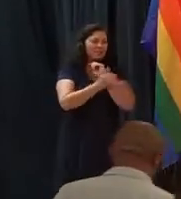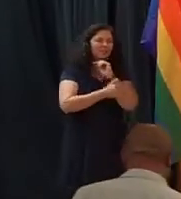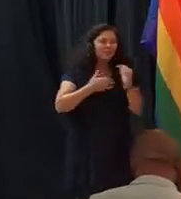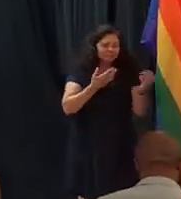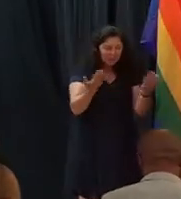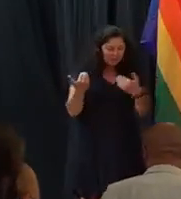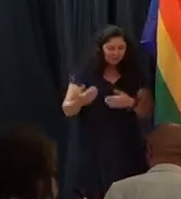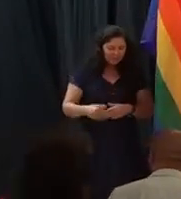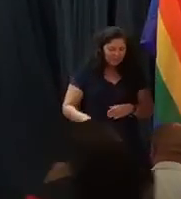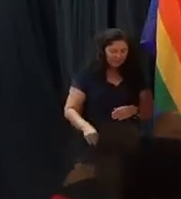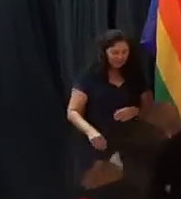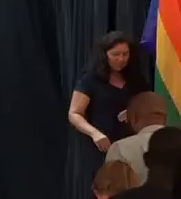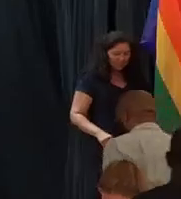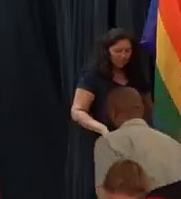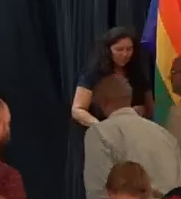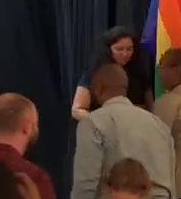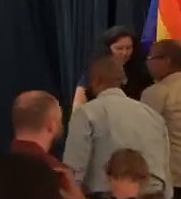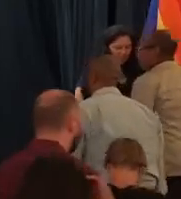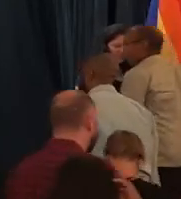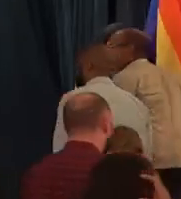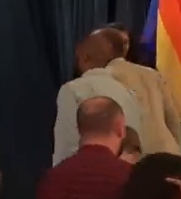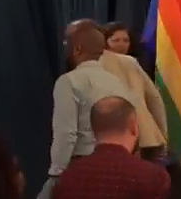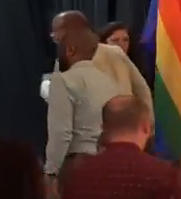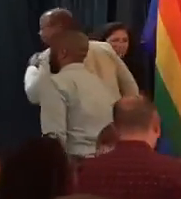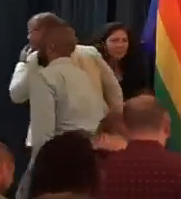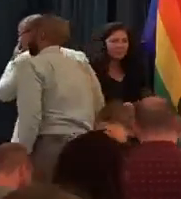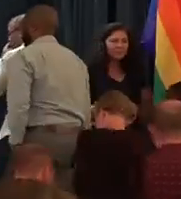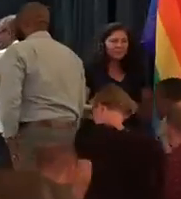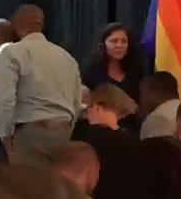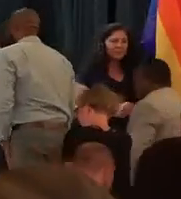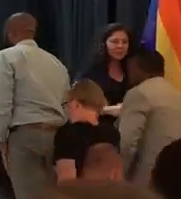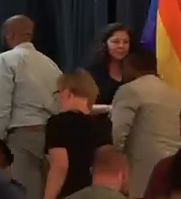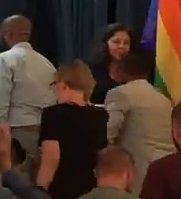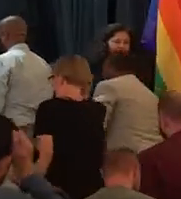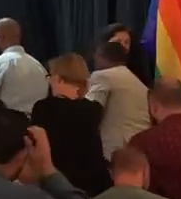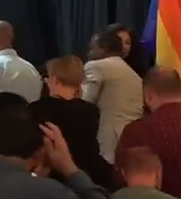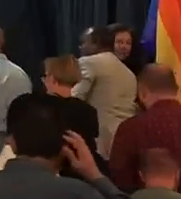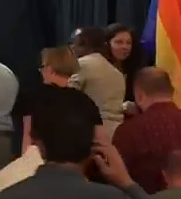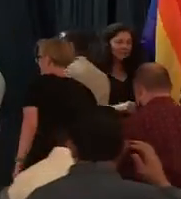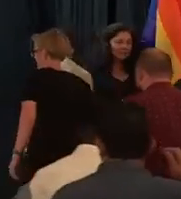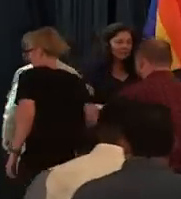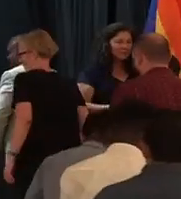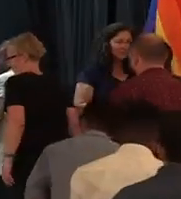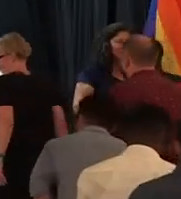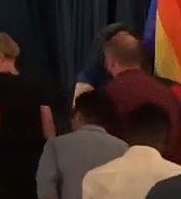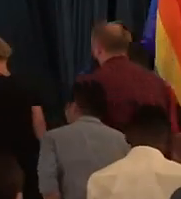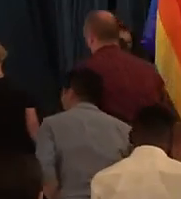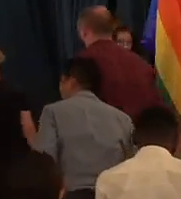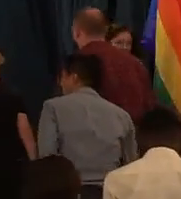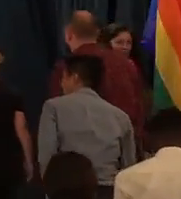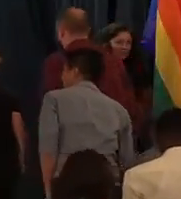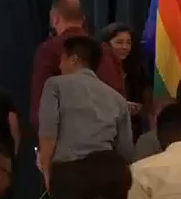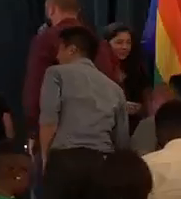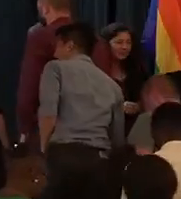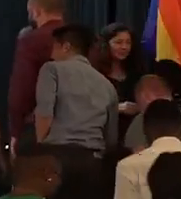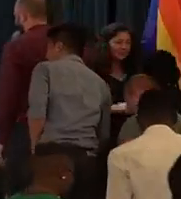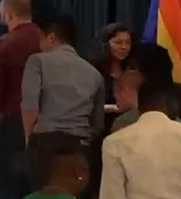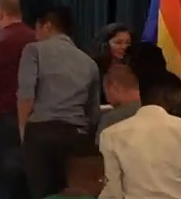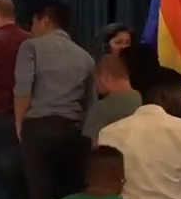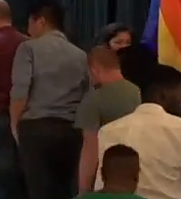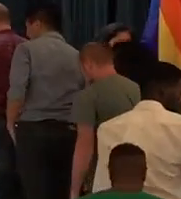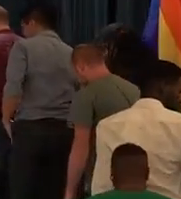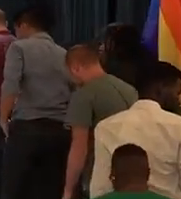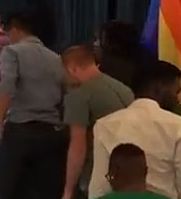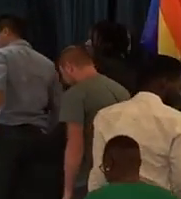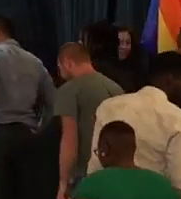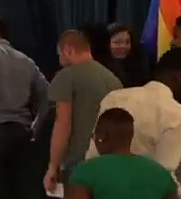Palestinian Territories, Cote, Republic of Tanzania, Rwanda, Slovakia, South Korea, Taiwan, United Republic of Tanzania, Turkey, Uganda,